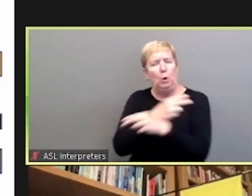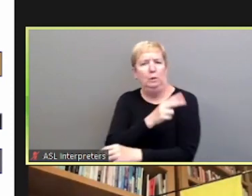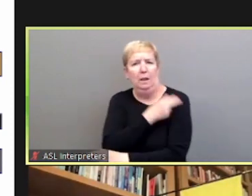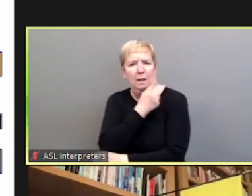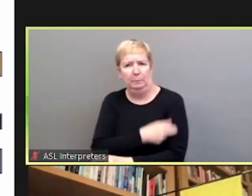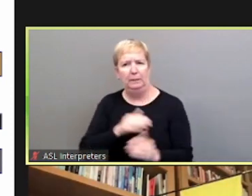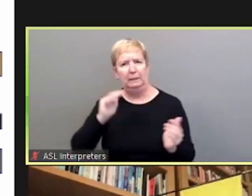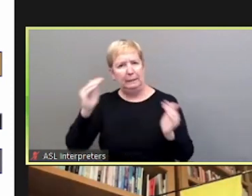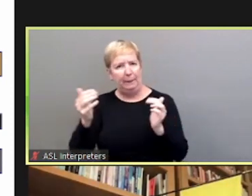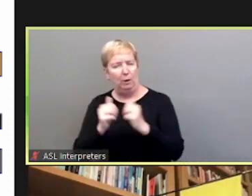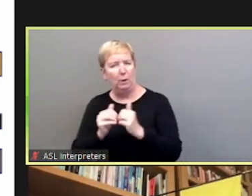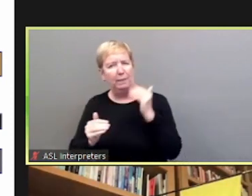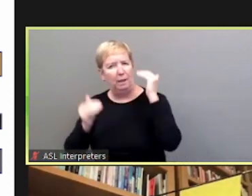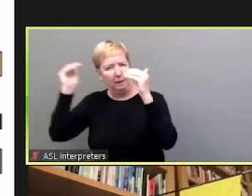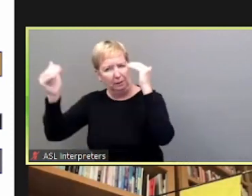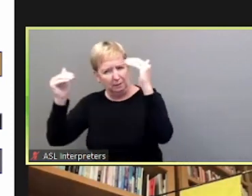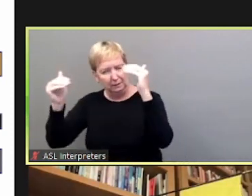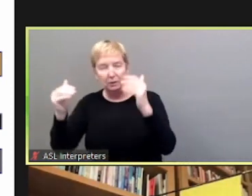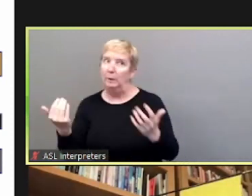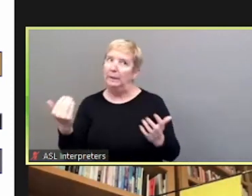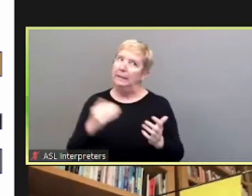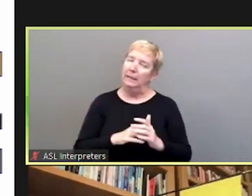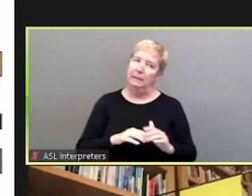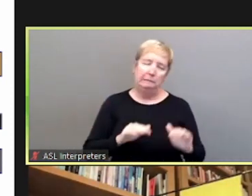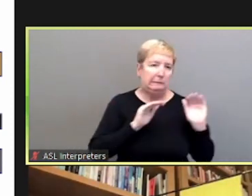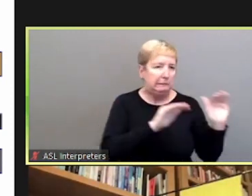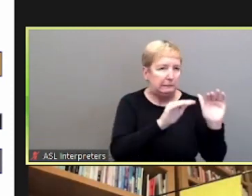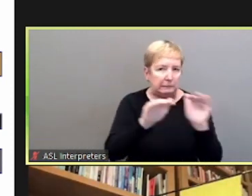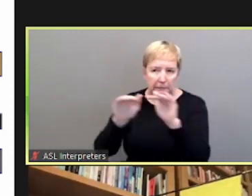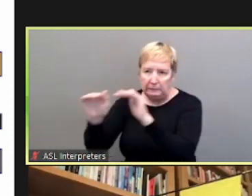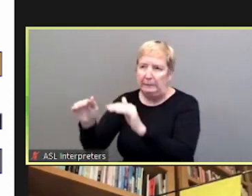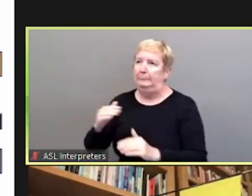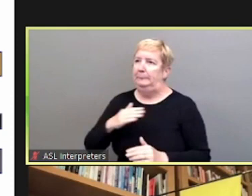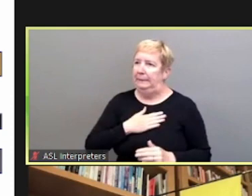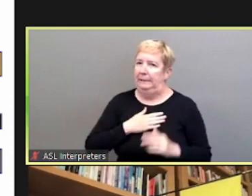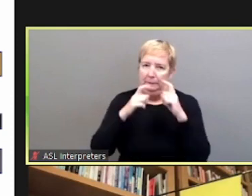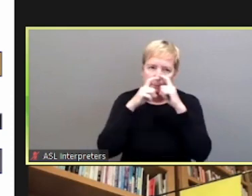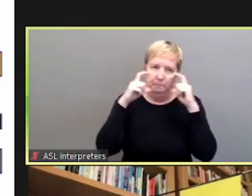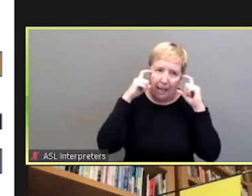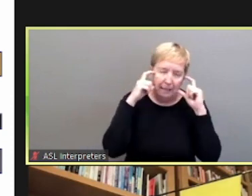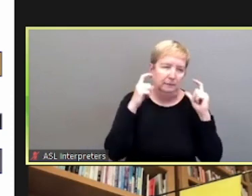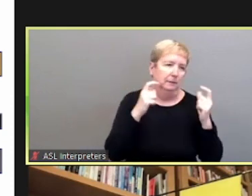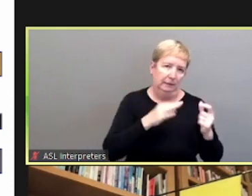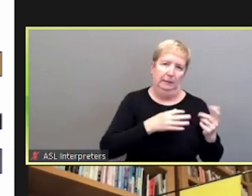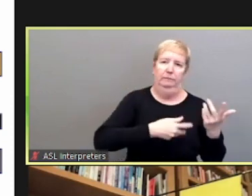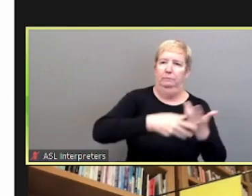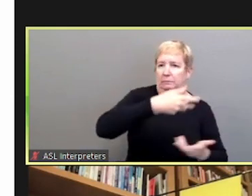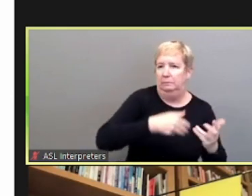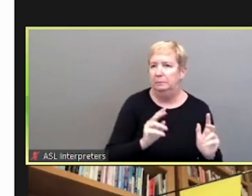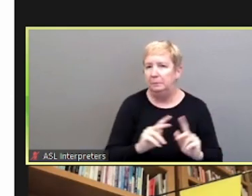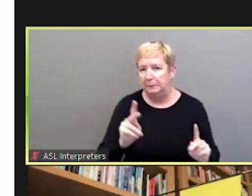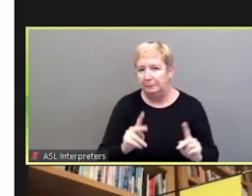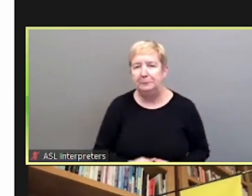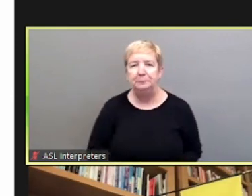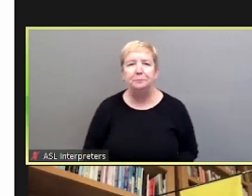adults. And so again, a reminder to keep those masks on when around others. Next slide, please.